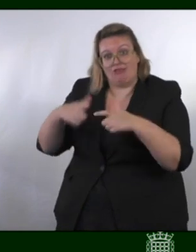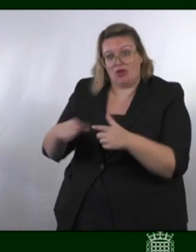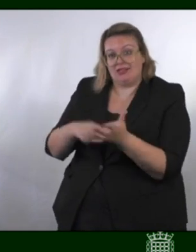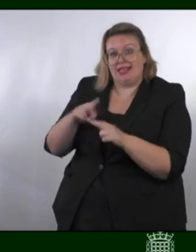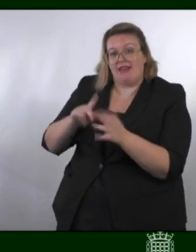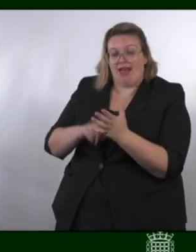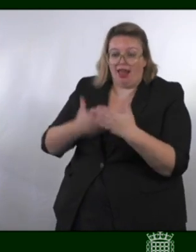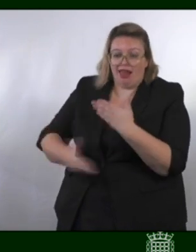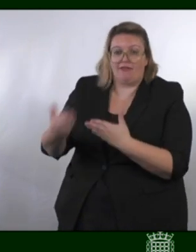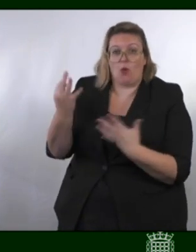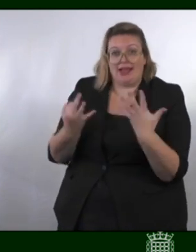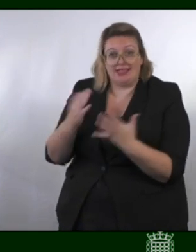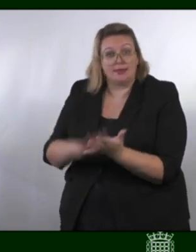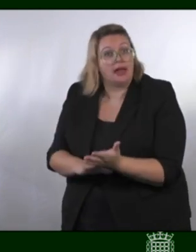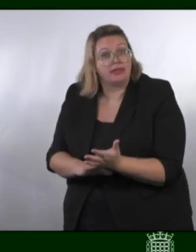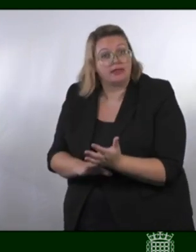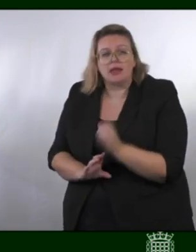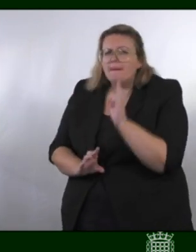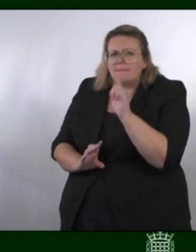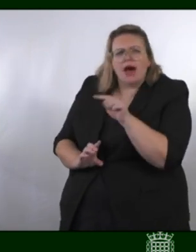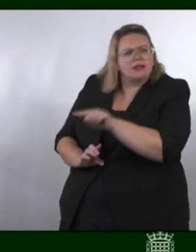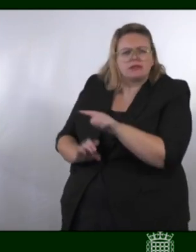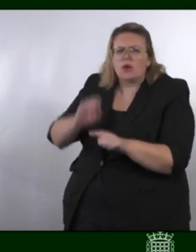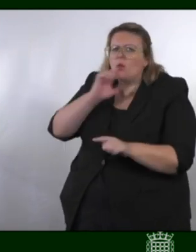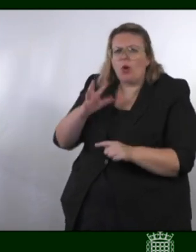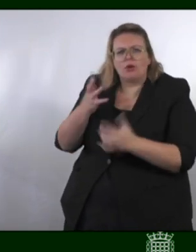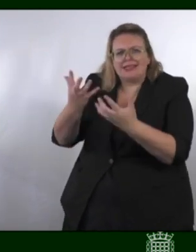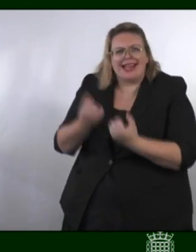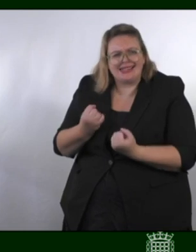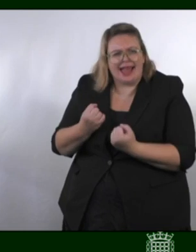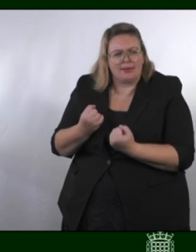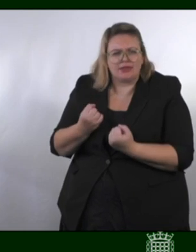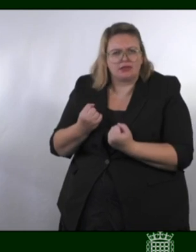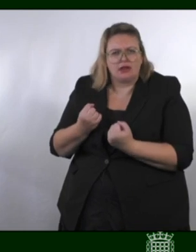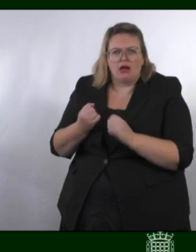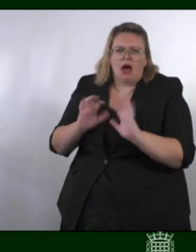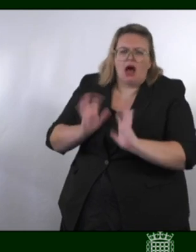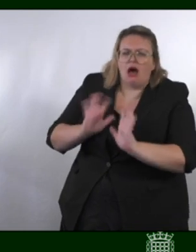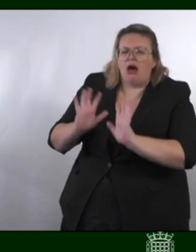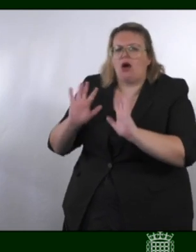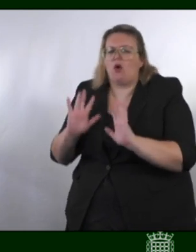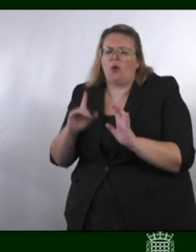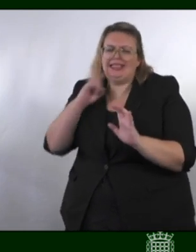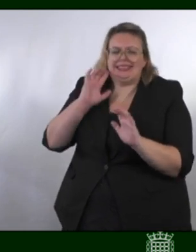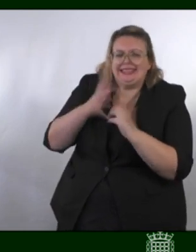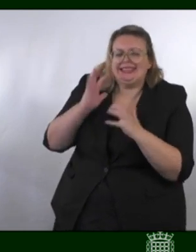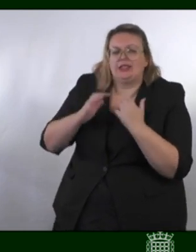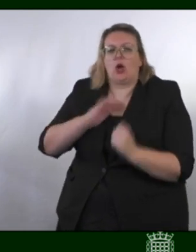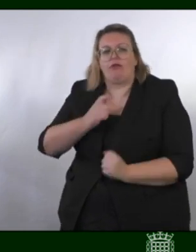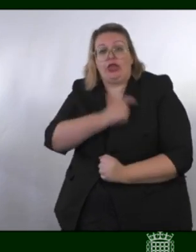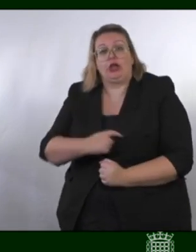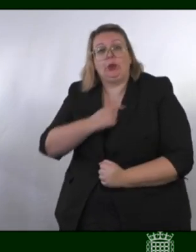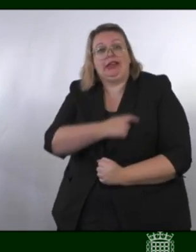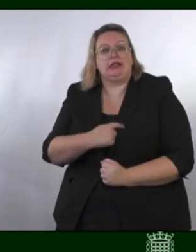months, yet he refuses to accept any economies because of offending his union paymasters. Can my right